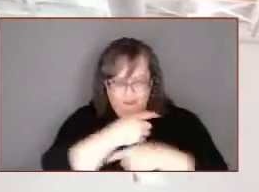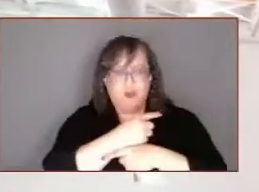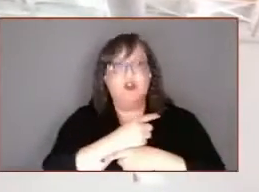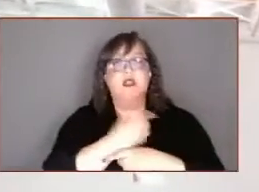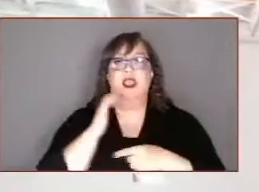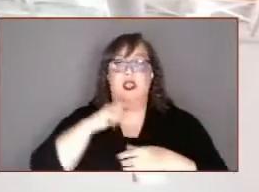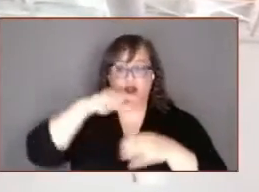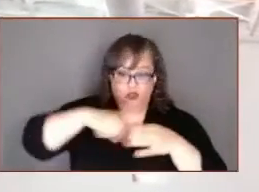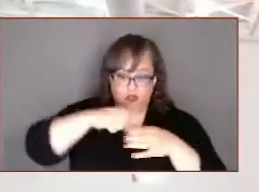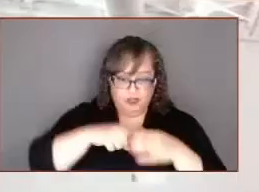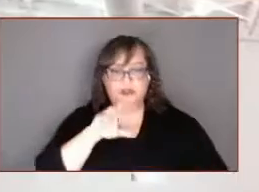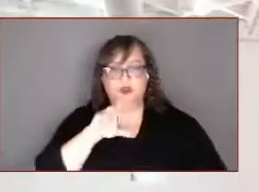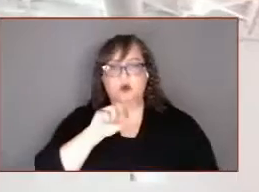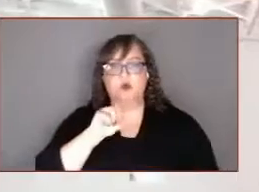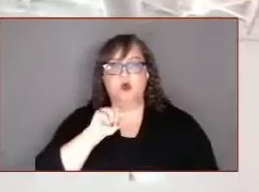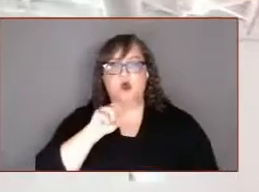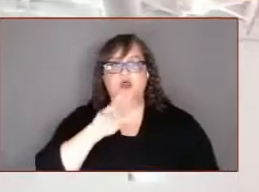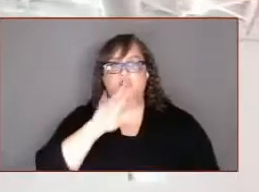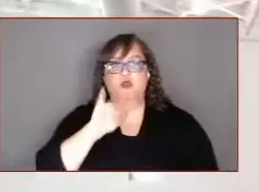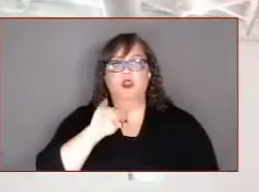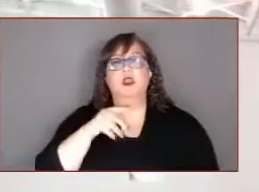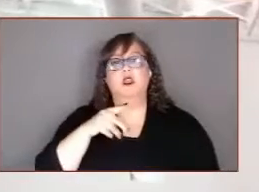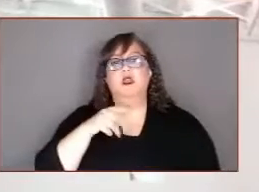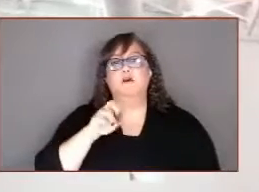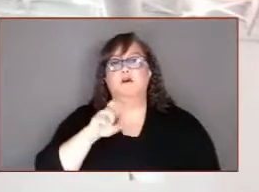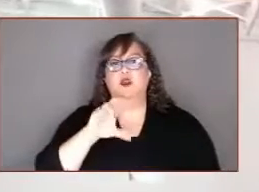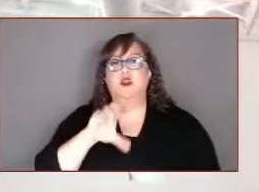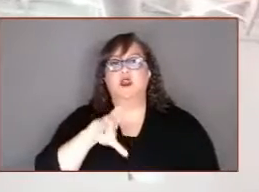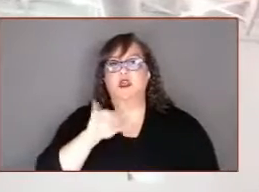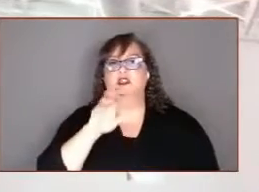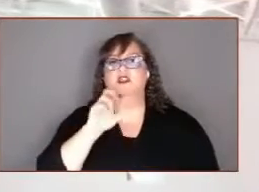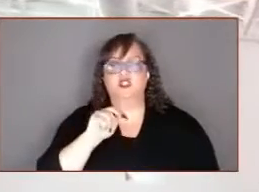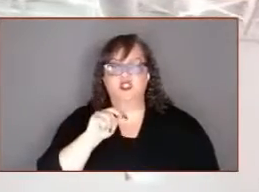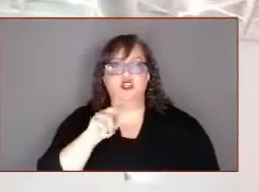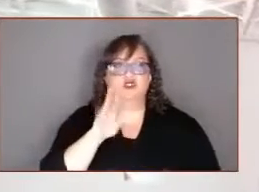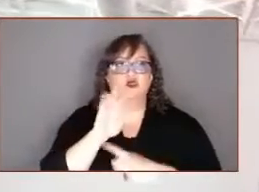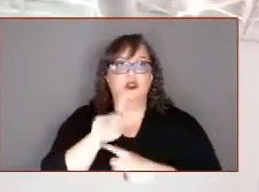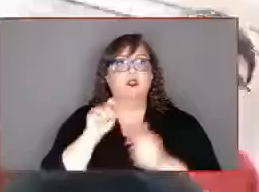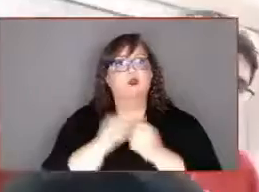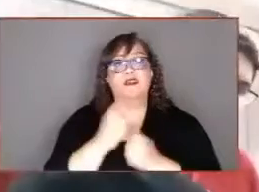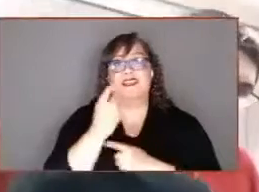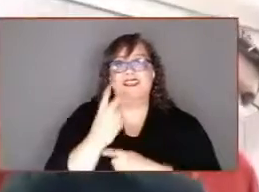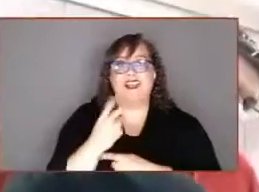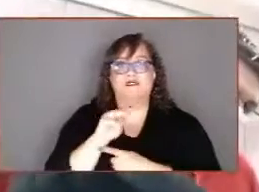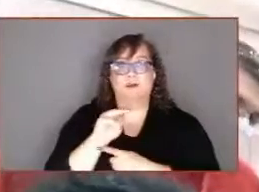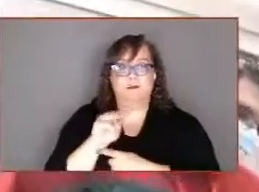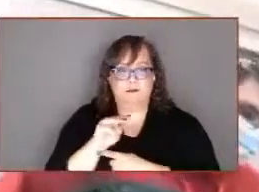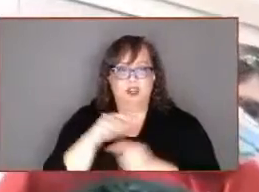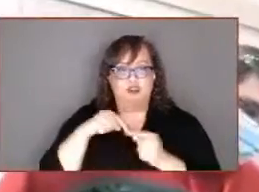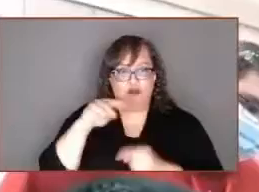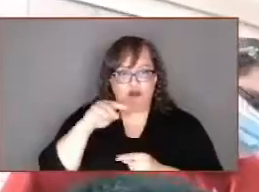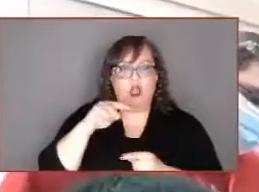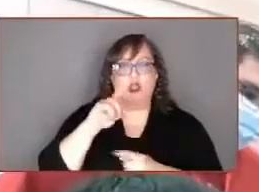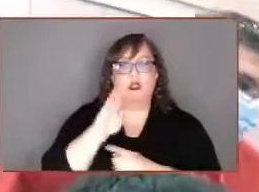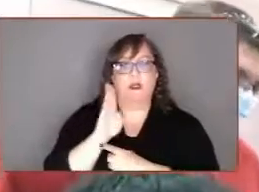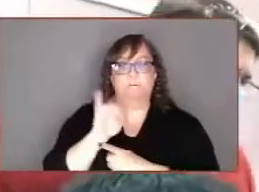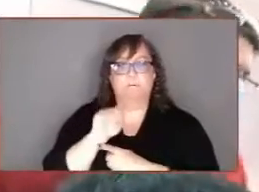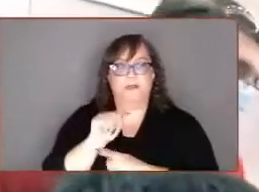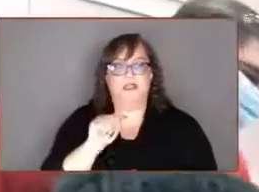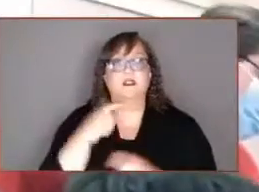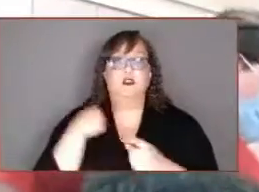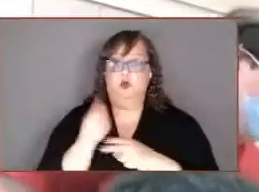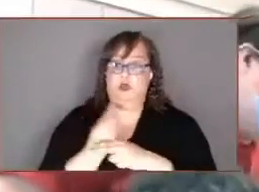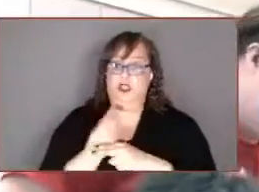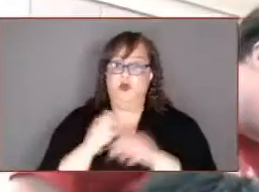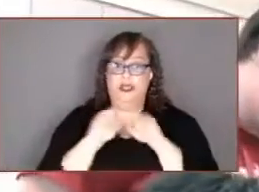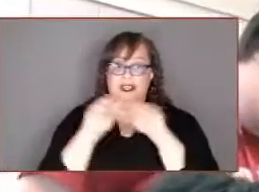percussion drill, which has a 1/2 meter long drill bit. While we're drilling through the overburden layers, we use system telemetry to map out